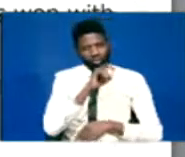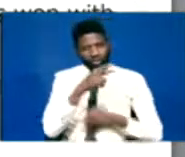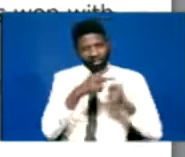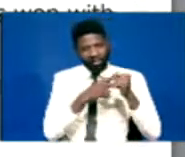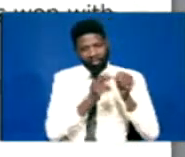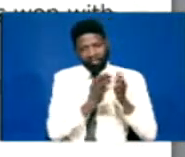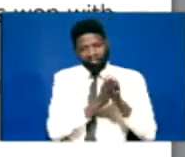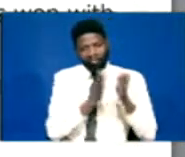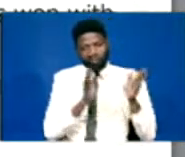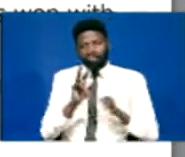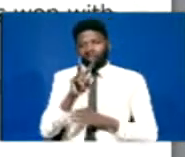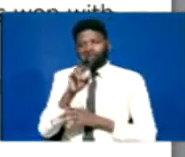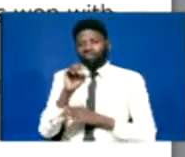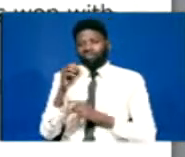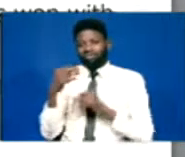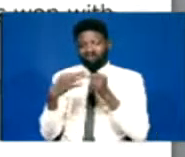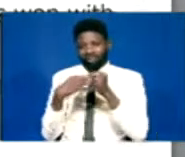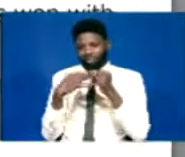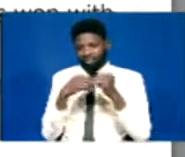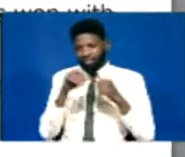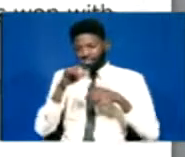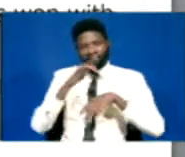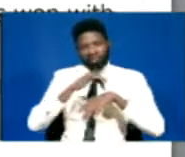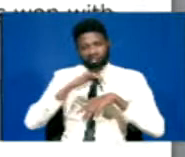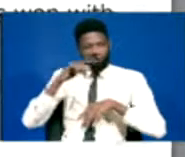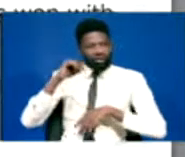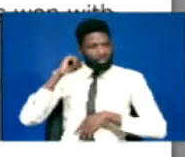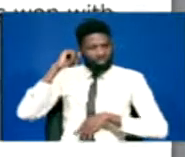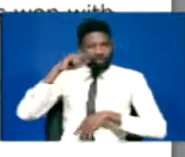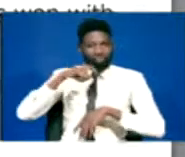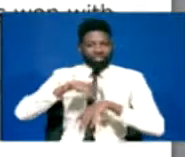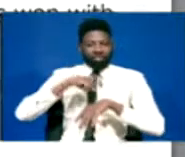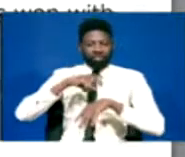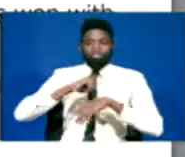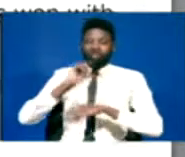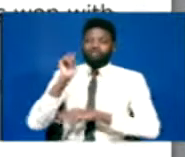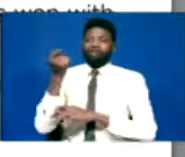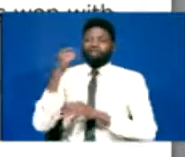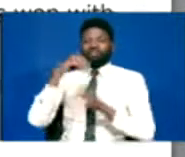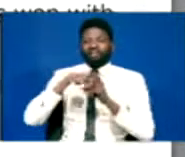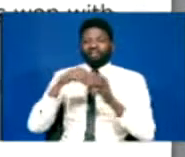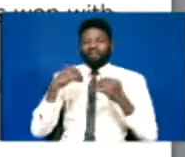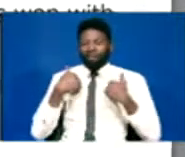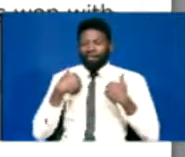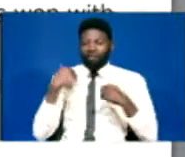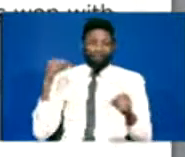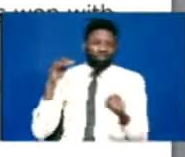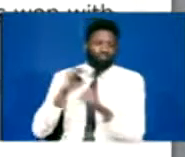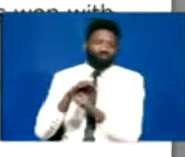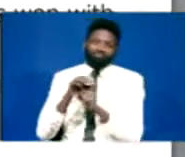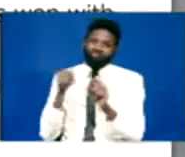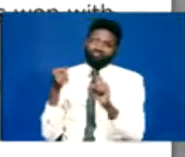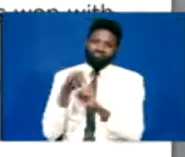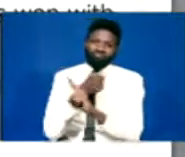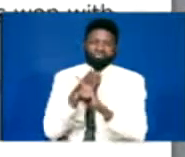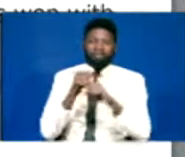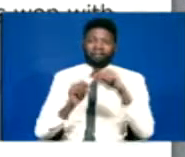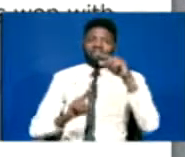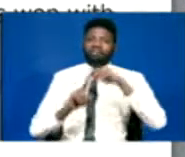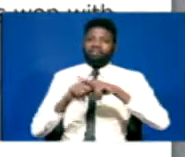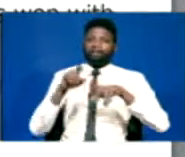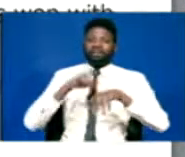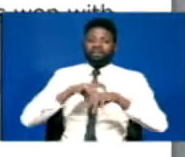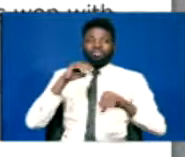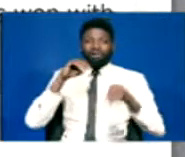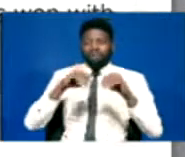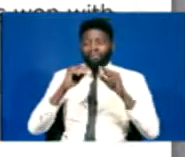2007-2008, it's one of the most sensitive political times in our country. There was a lot of chaos that ensued after the elections because